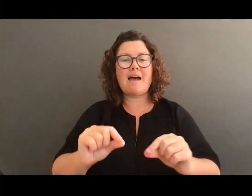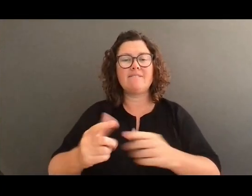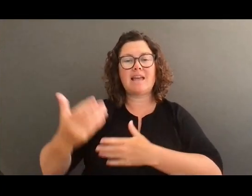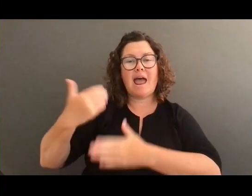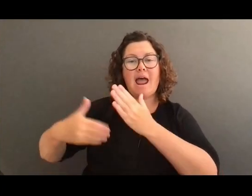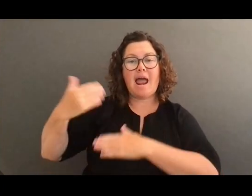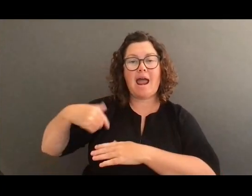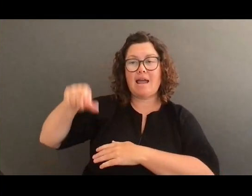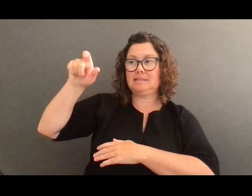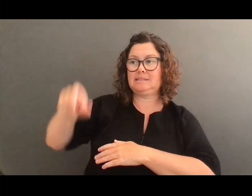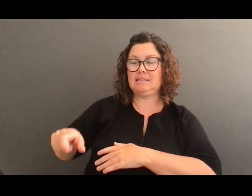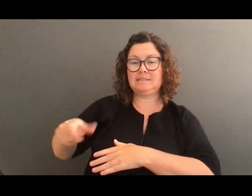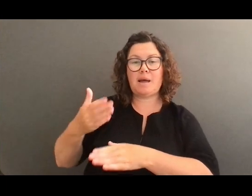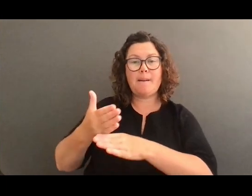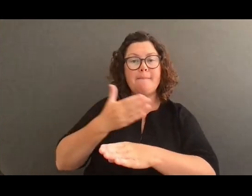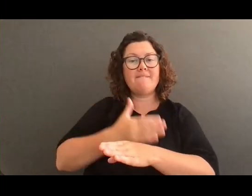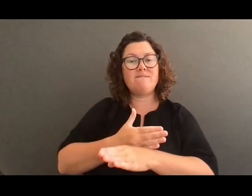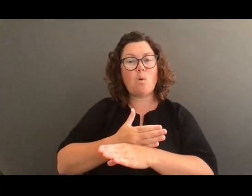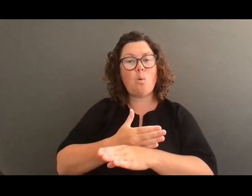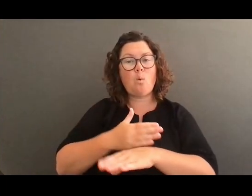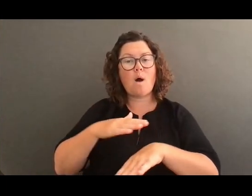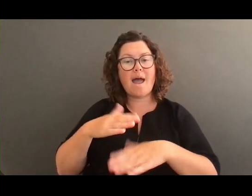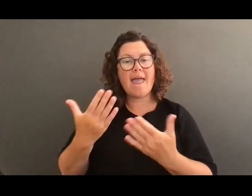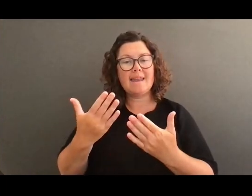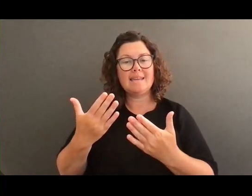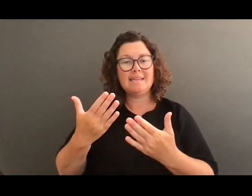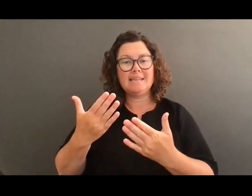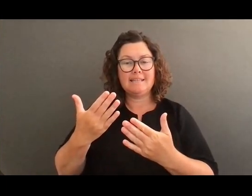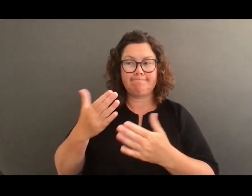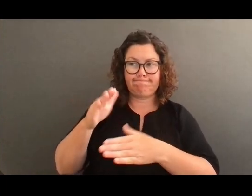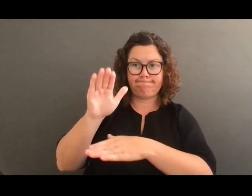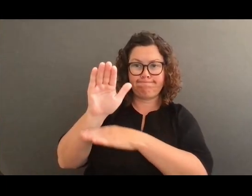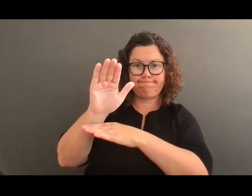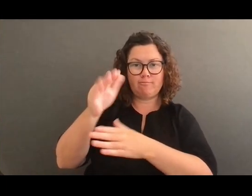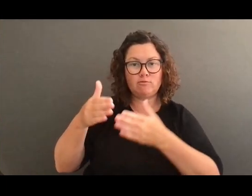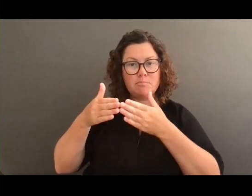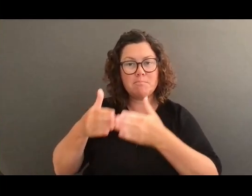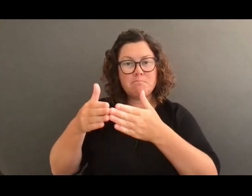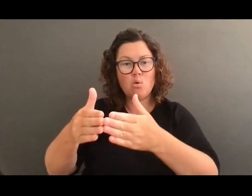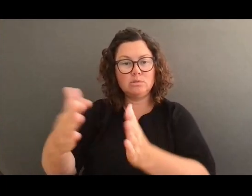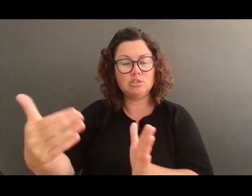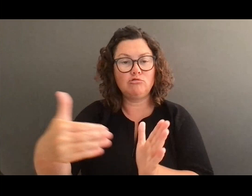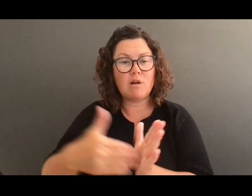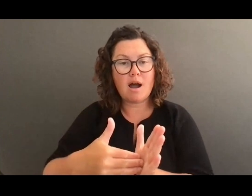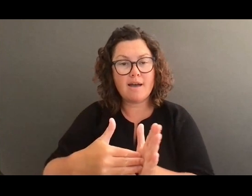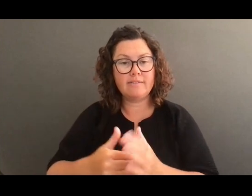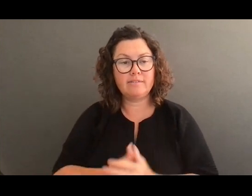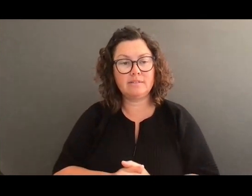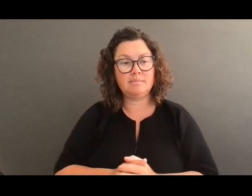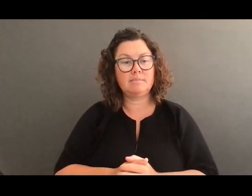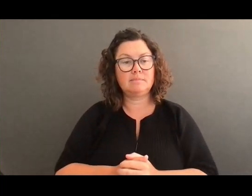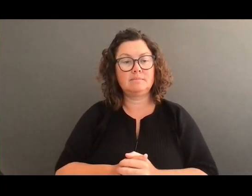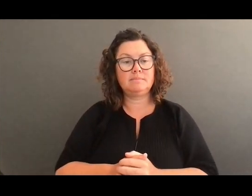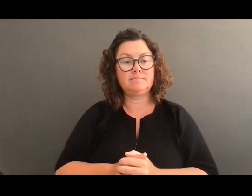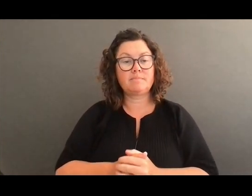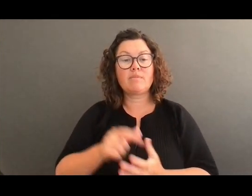arriving. It's this embedding of these symbolisms that engenders a sense of belonging in the students. They noted, it represents who